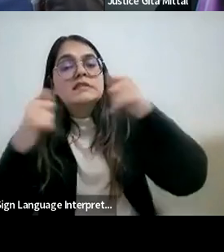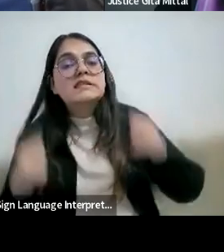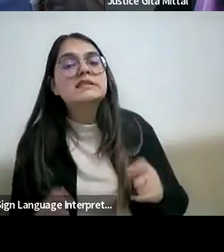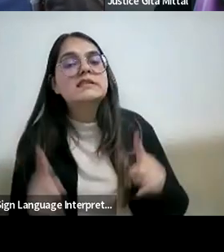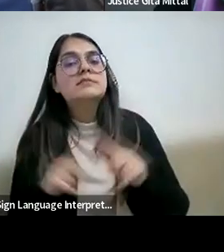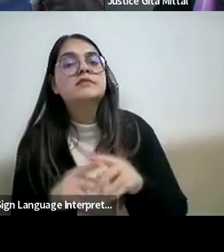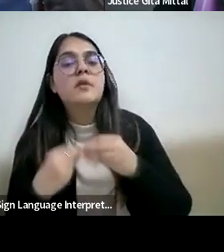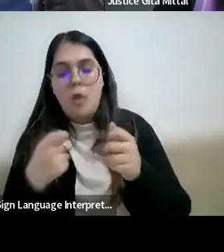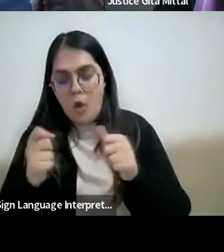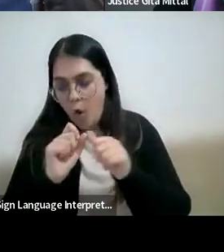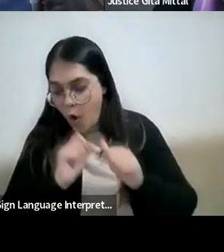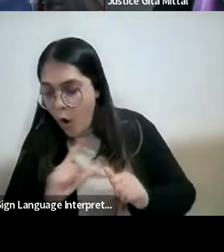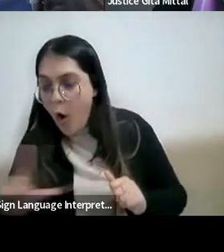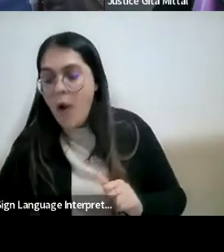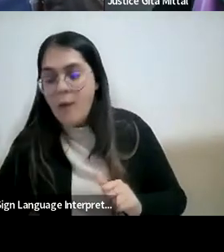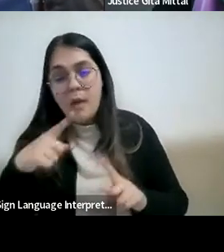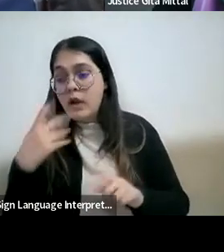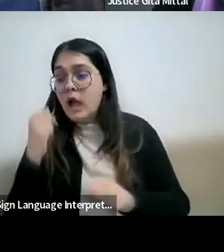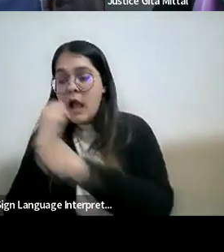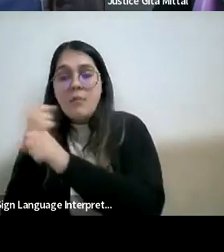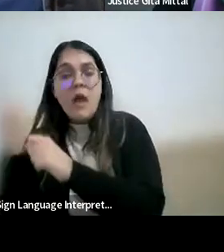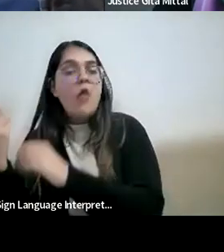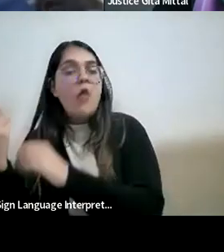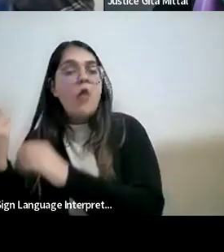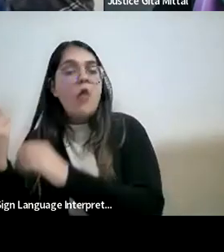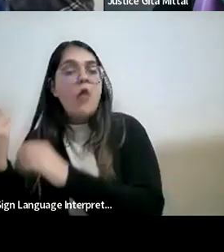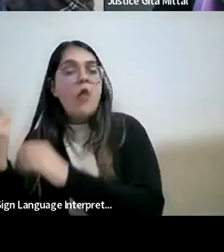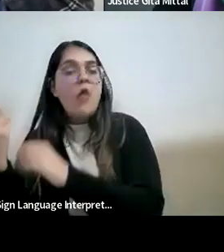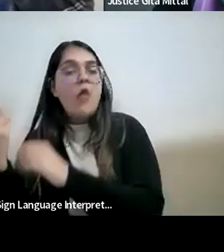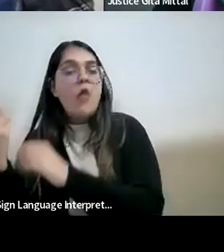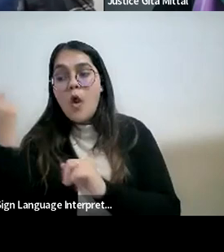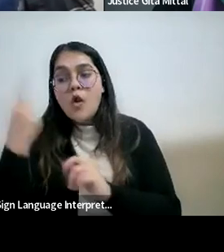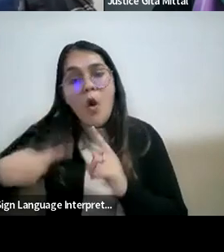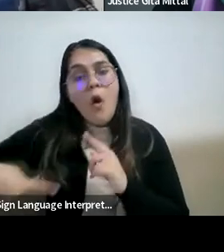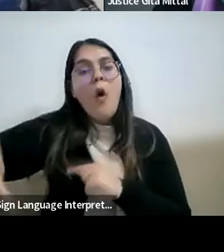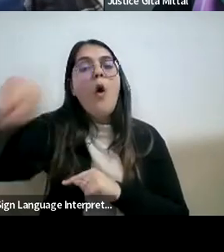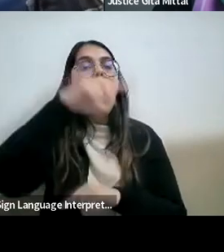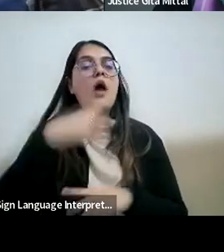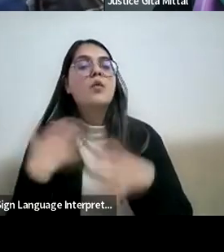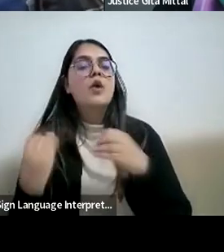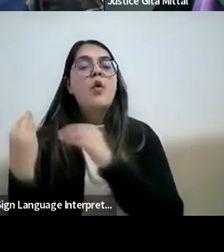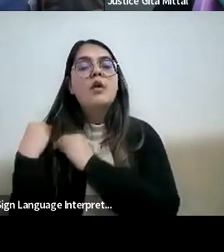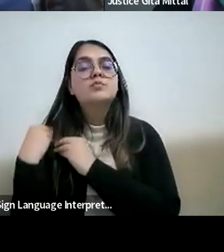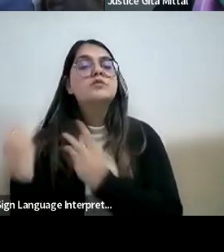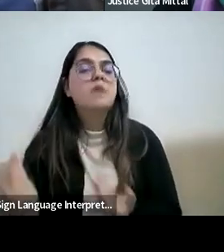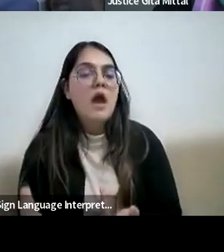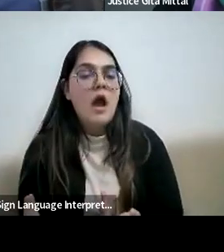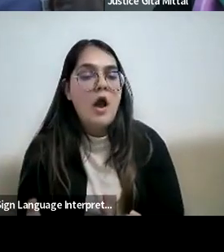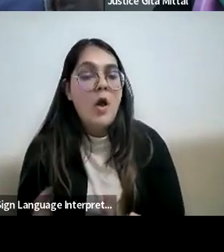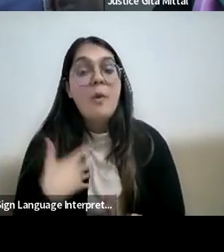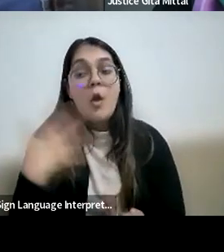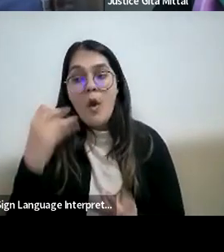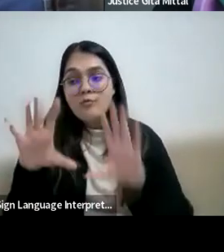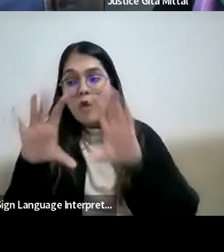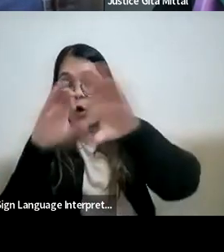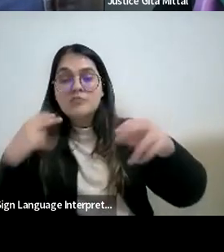us do, and I don't just mean the government, how would you give a role to someone to say, this is how you popularize the